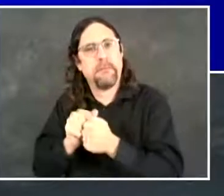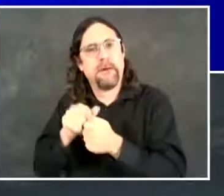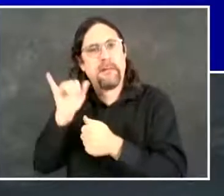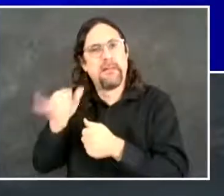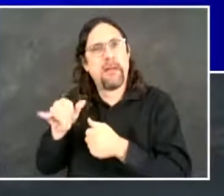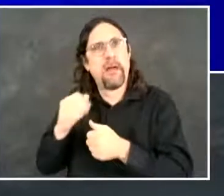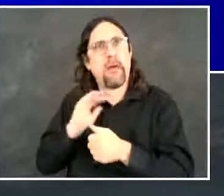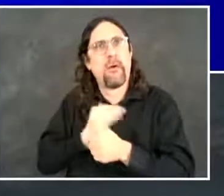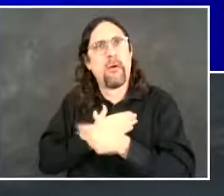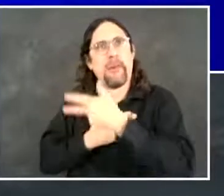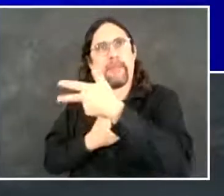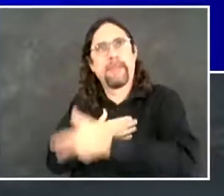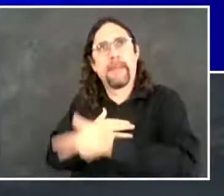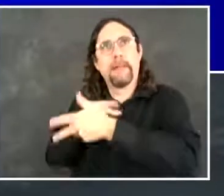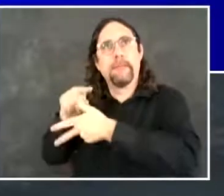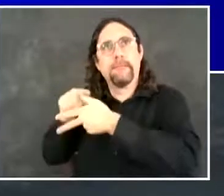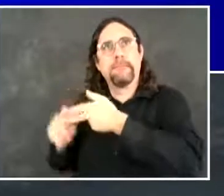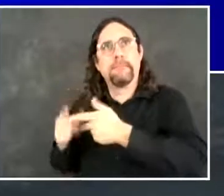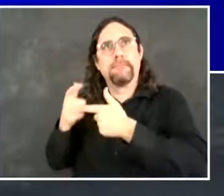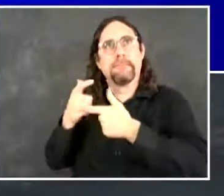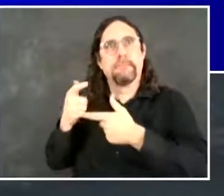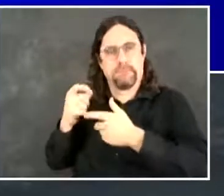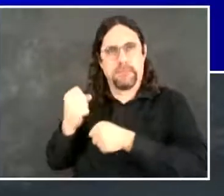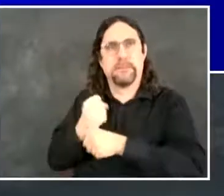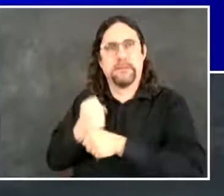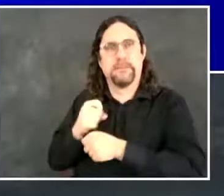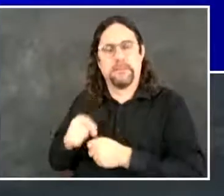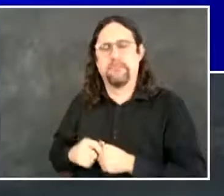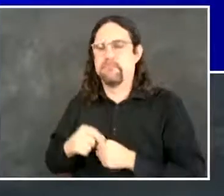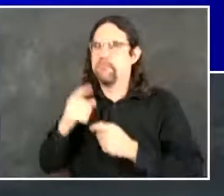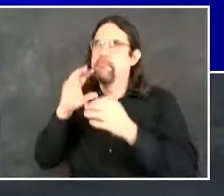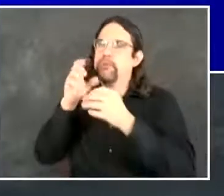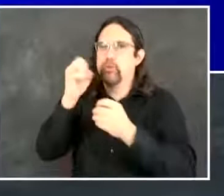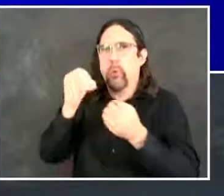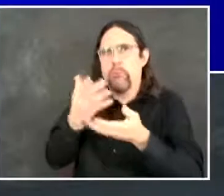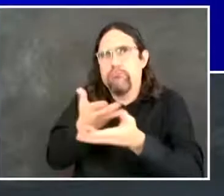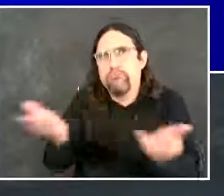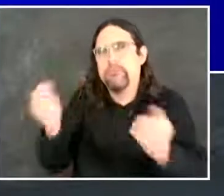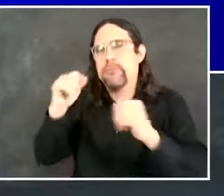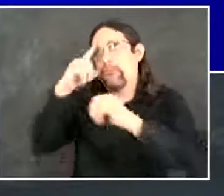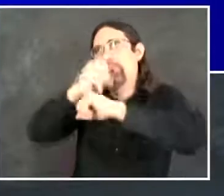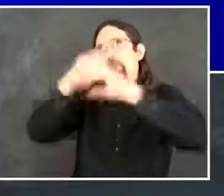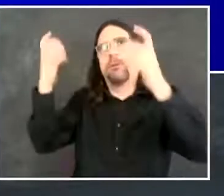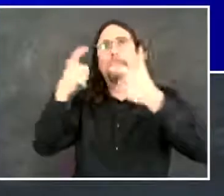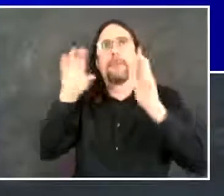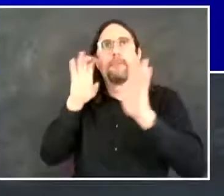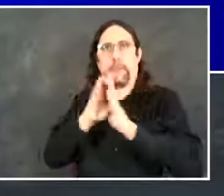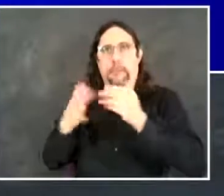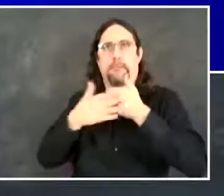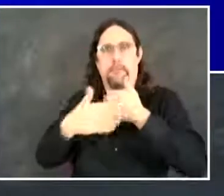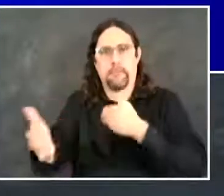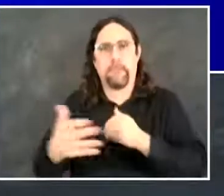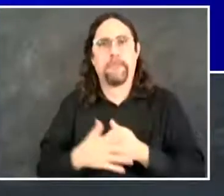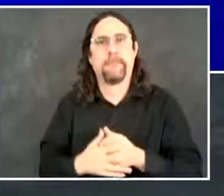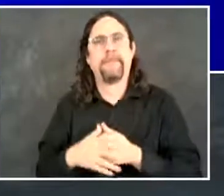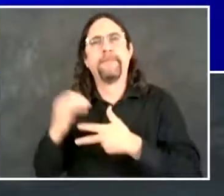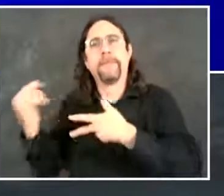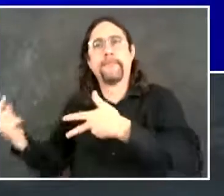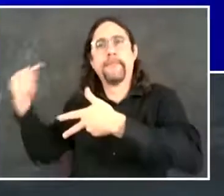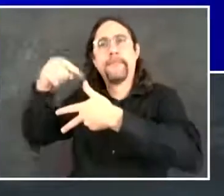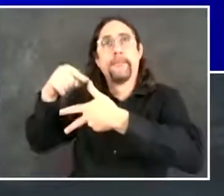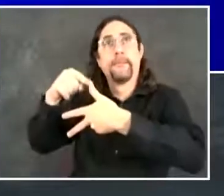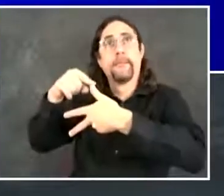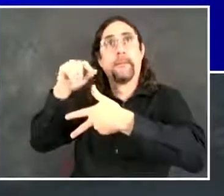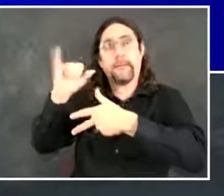So on indicator number 1, daily number of people admitted to hospitals for suspected COVID-19. Well, this chart speaks volumes. It's